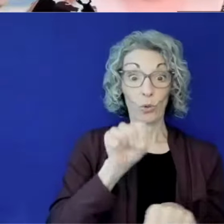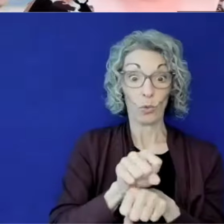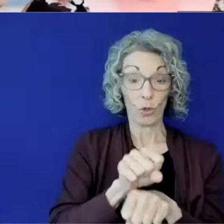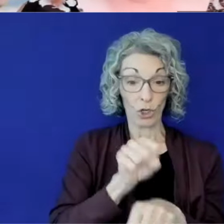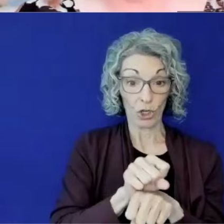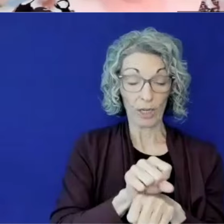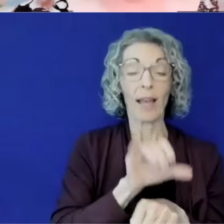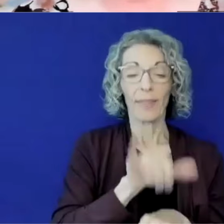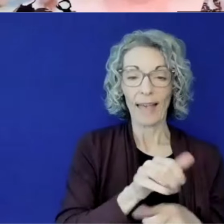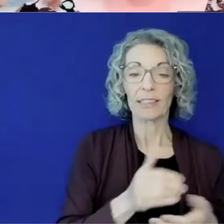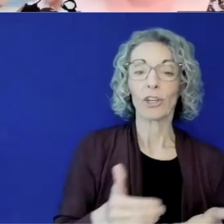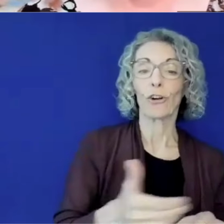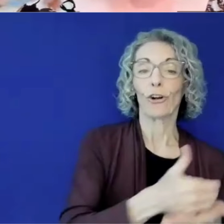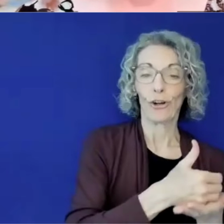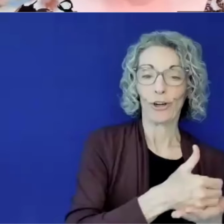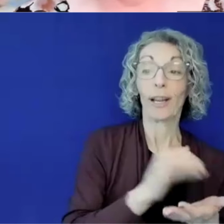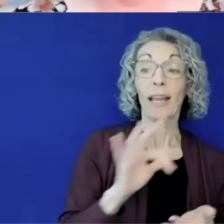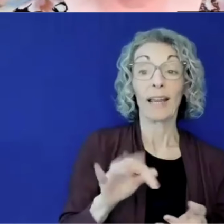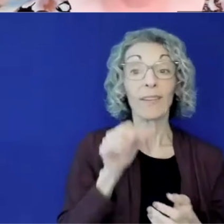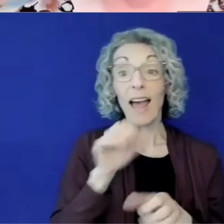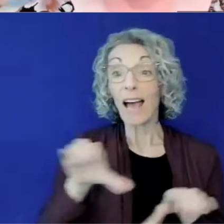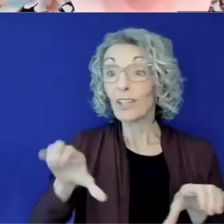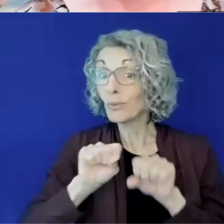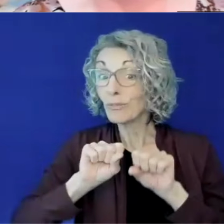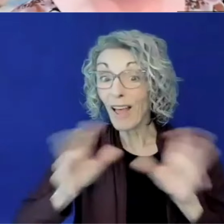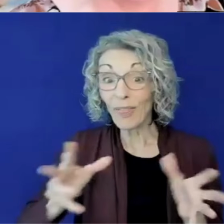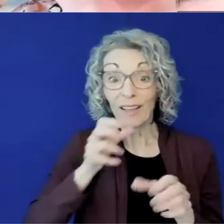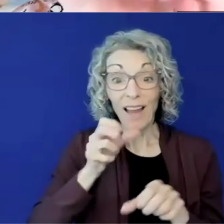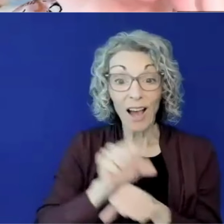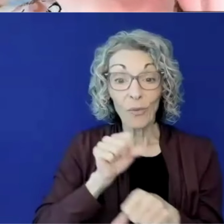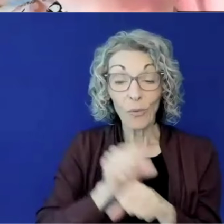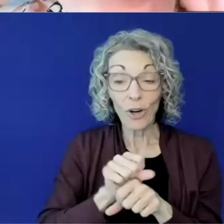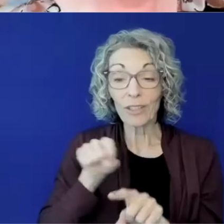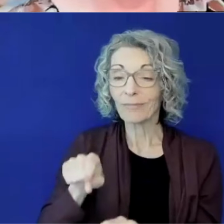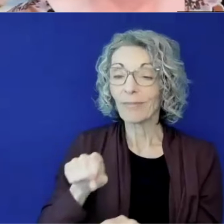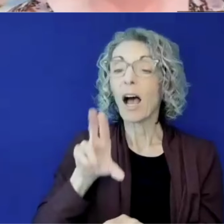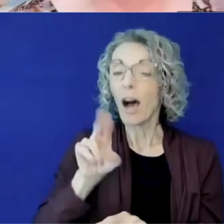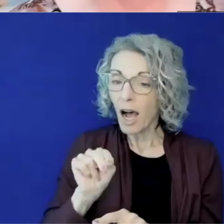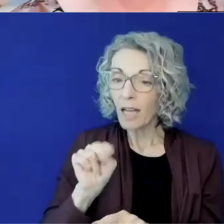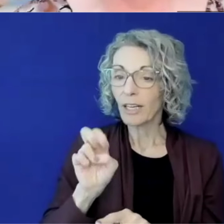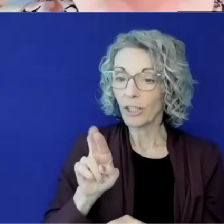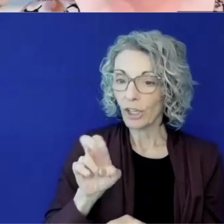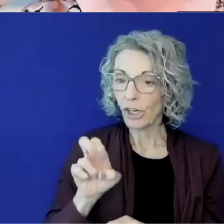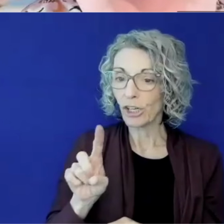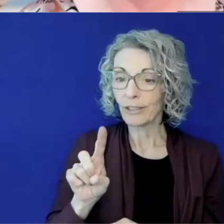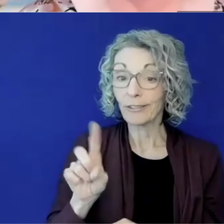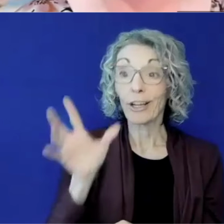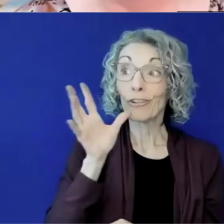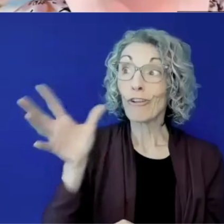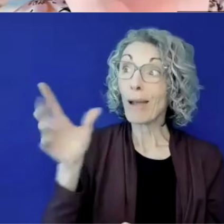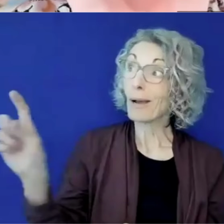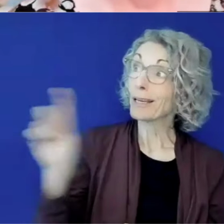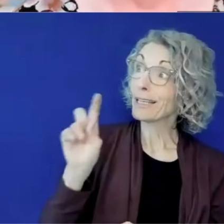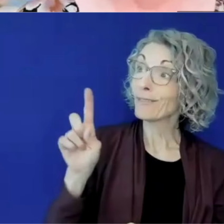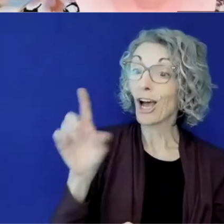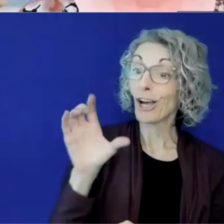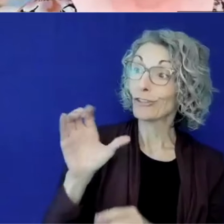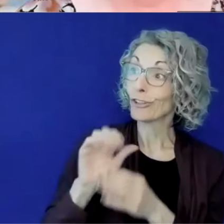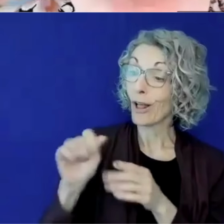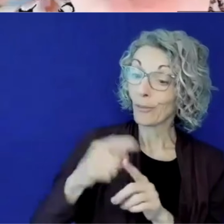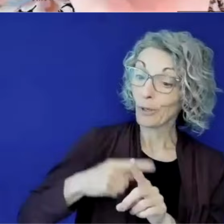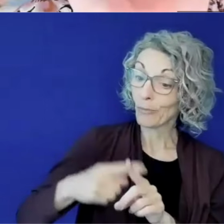you didn't do anything, didn't work, then it's not going to count as earned income. So if my grandma just gives me $100 per month